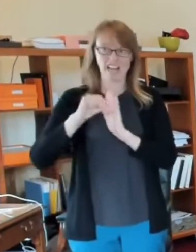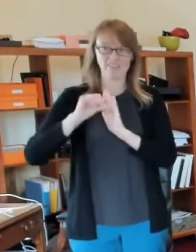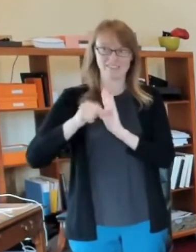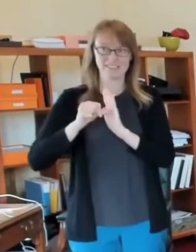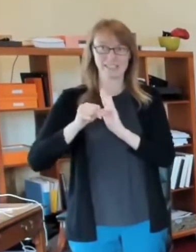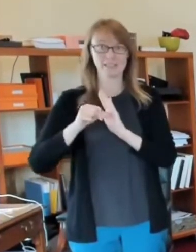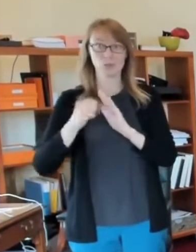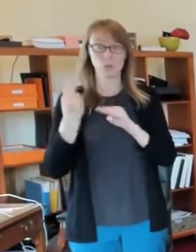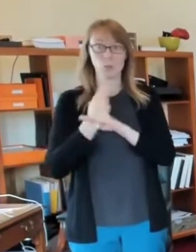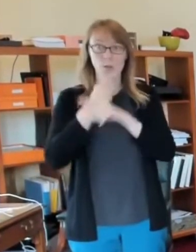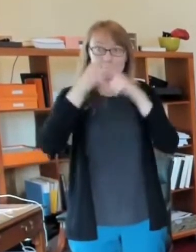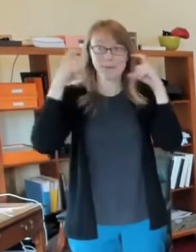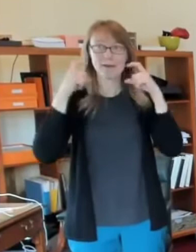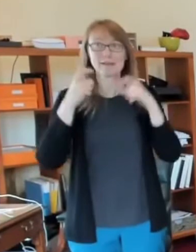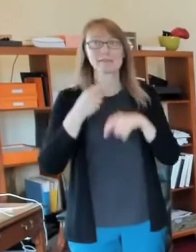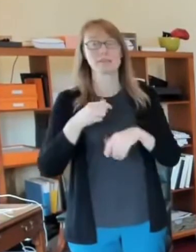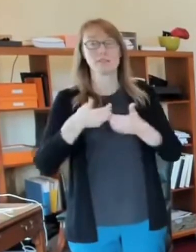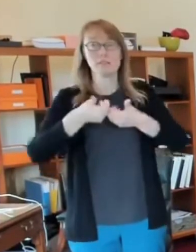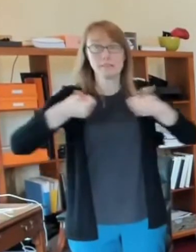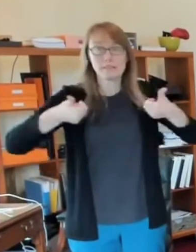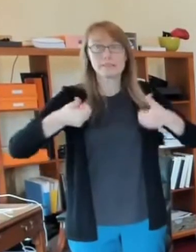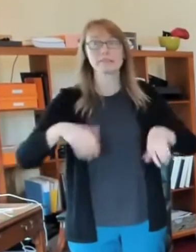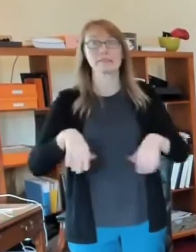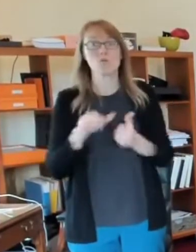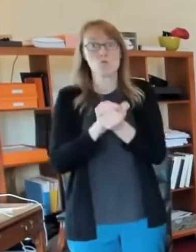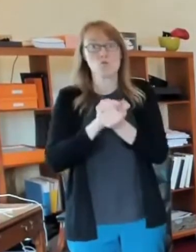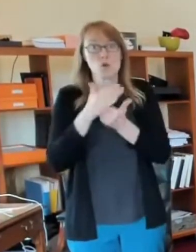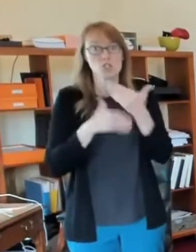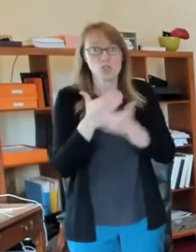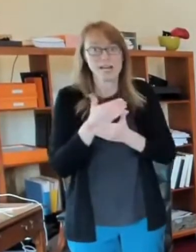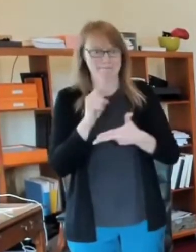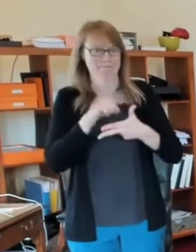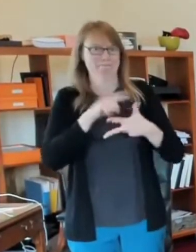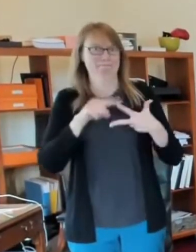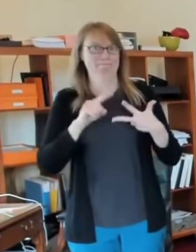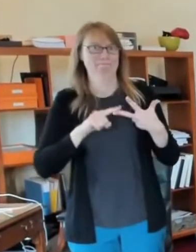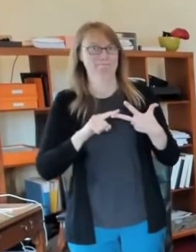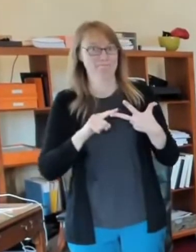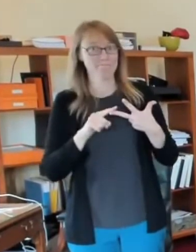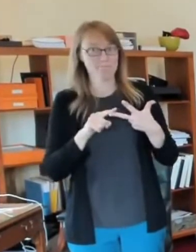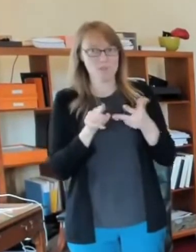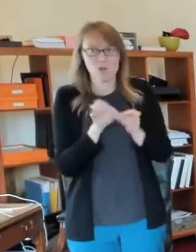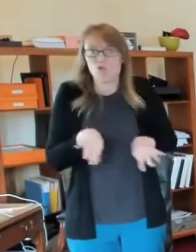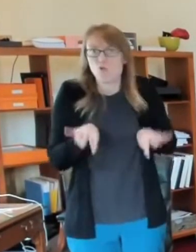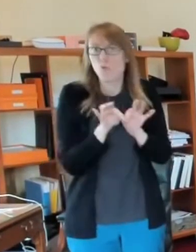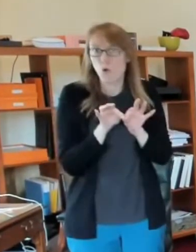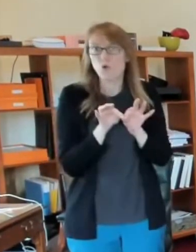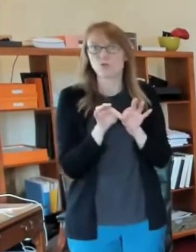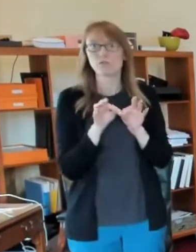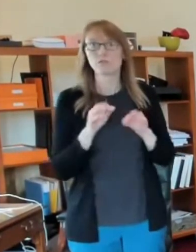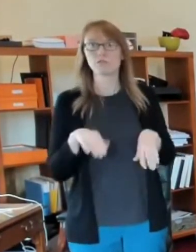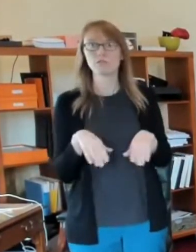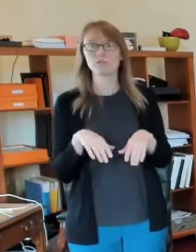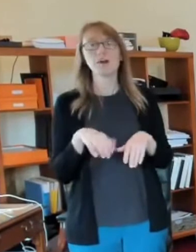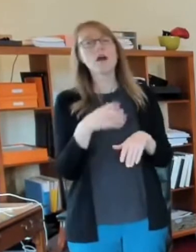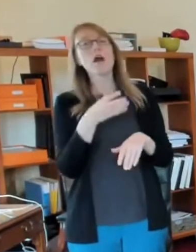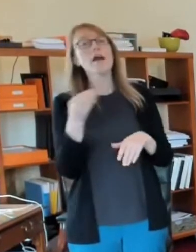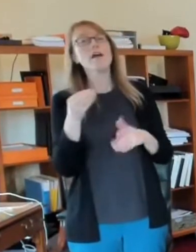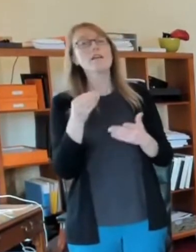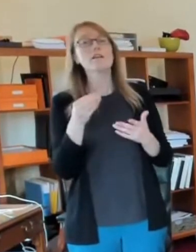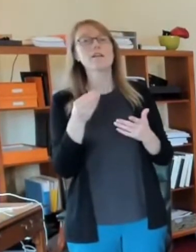the number of cases. Mask wearing, social distance, and hand washing. That's really it. And keeping your circle